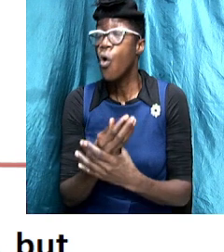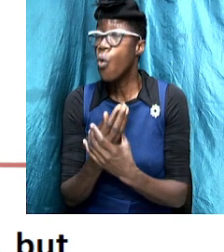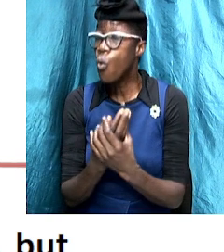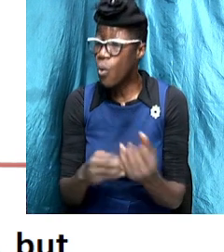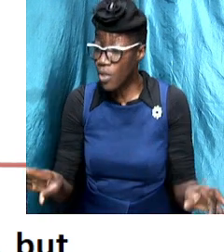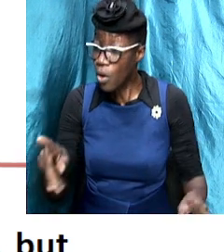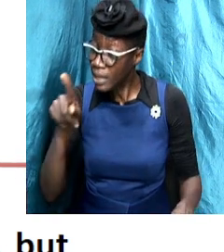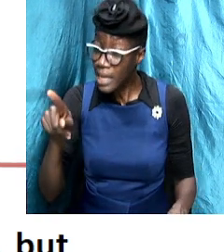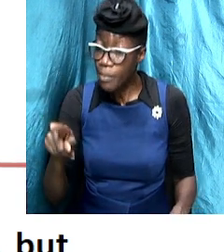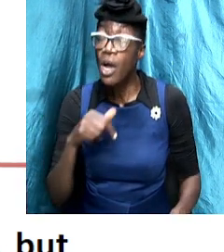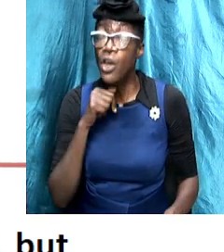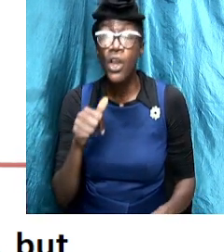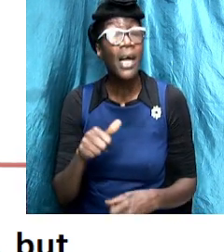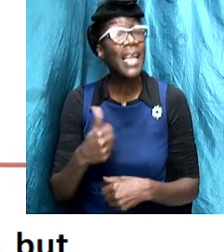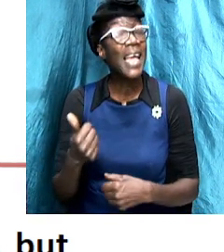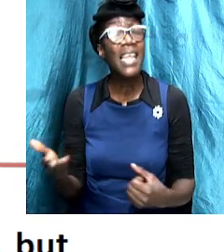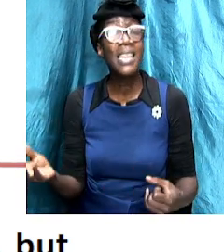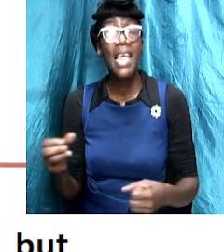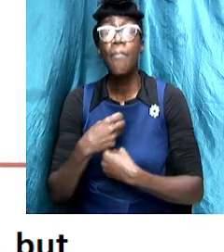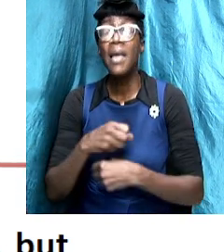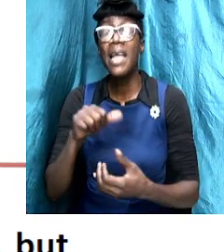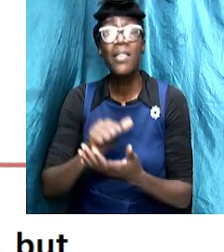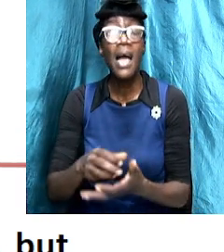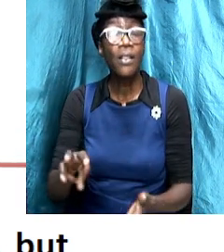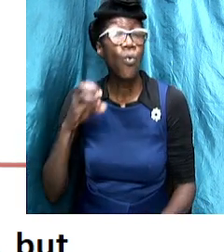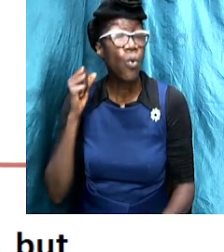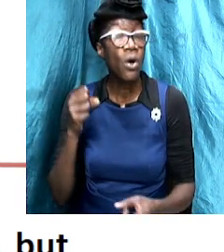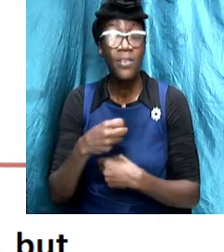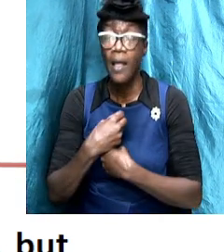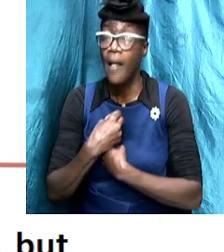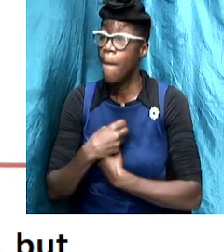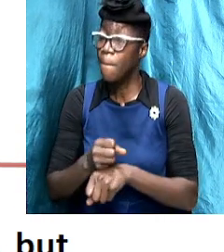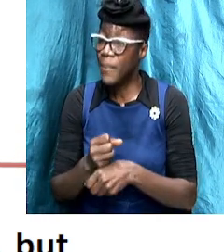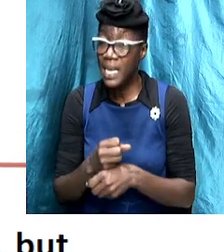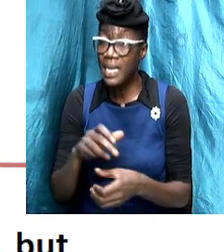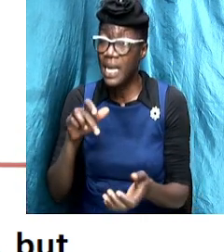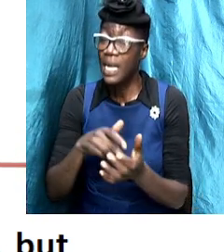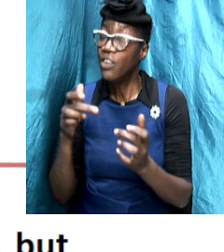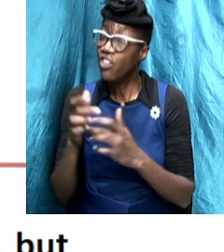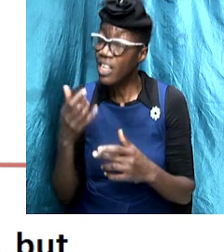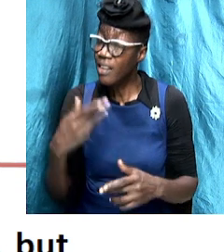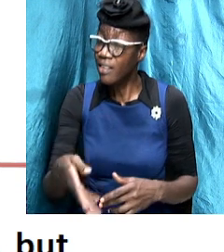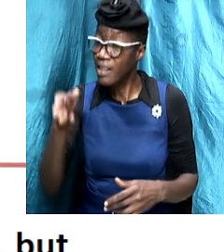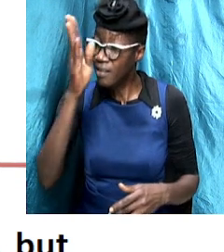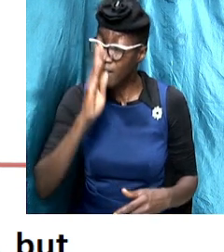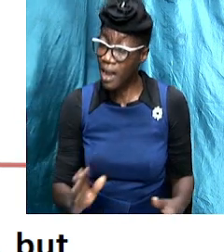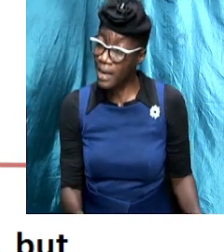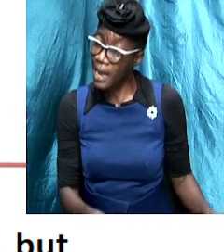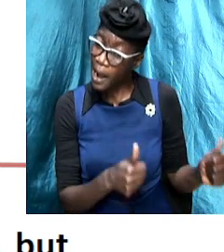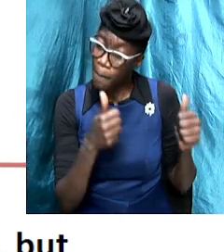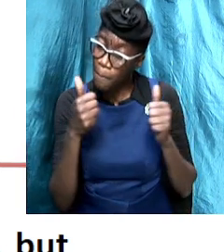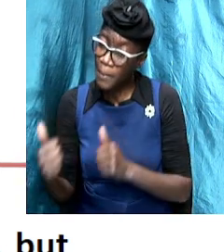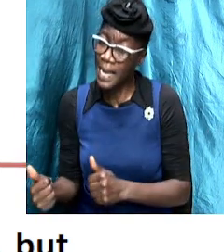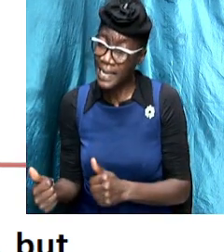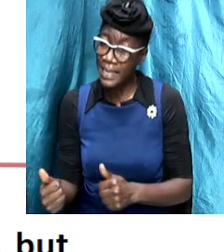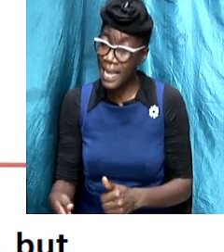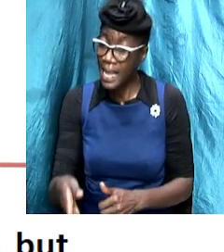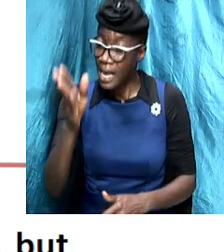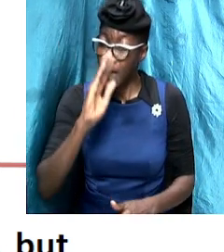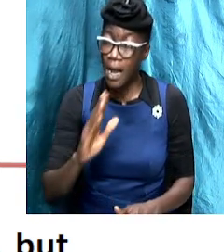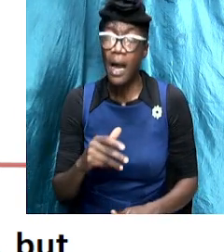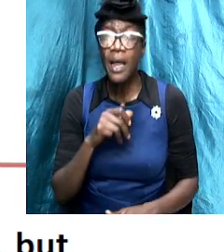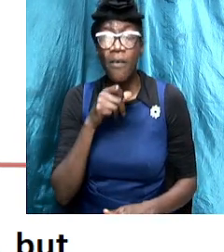him was life, and the life was the light of men. In other words, Jesus is God Almighty. He is the God of the Old Testament